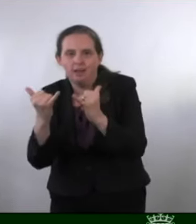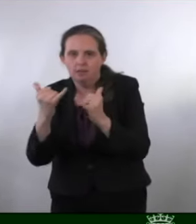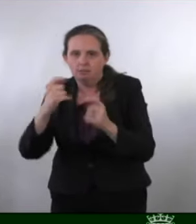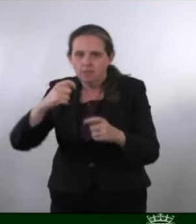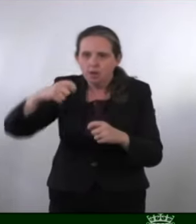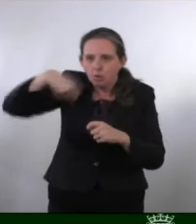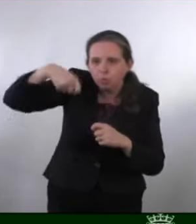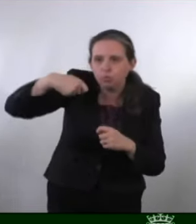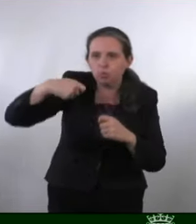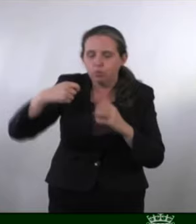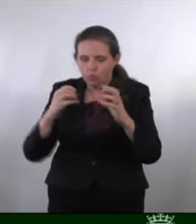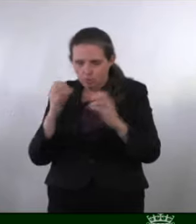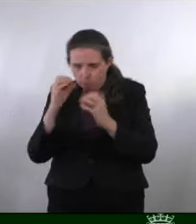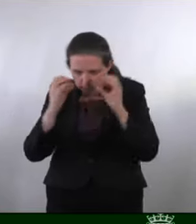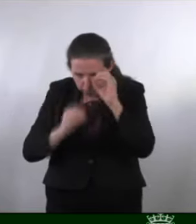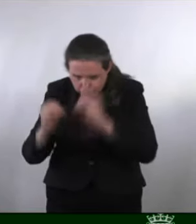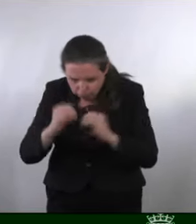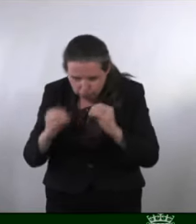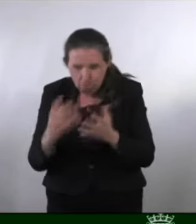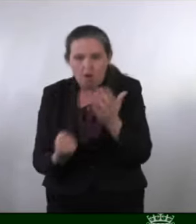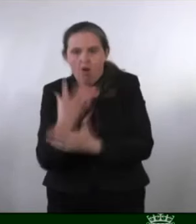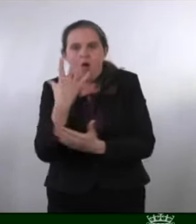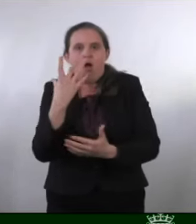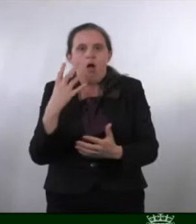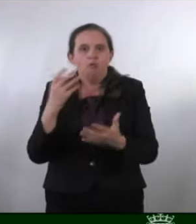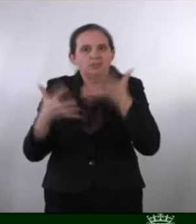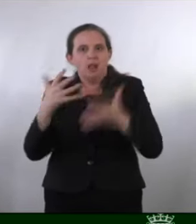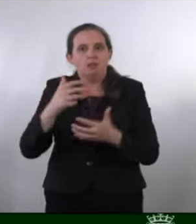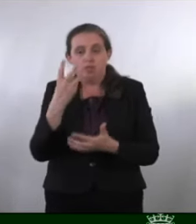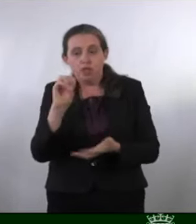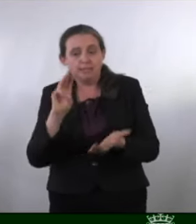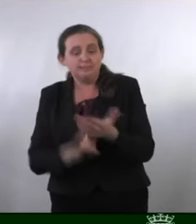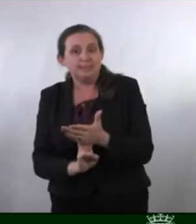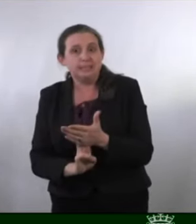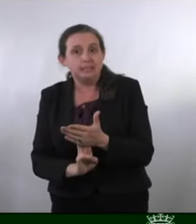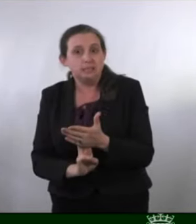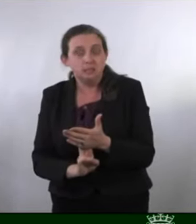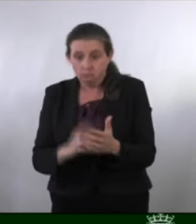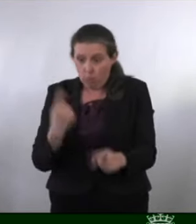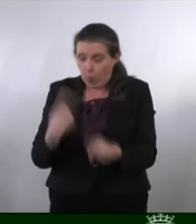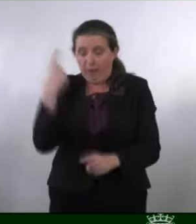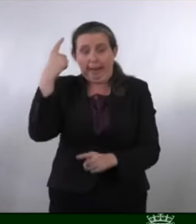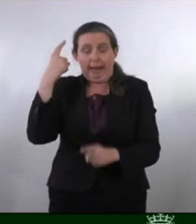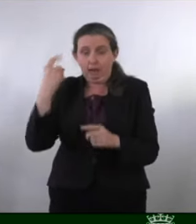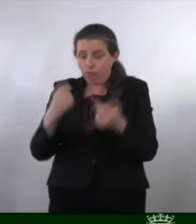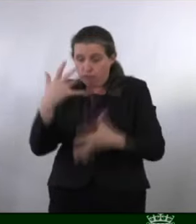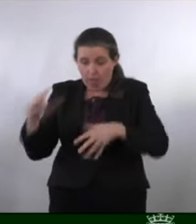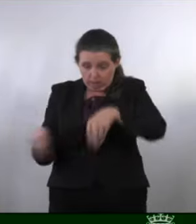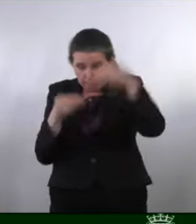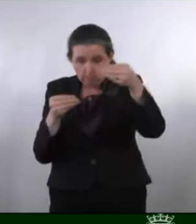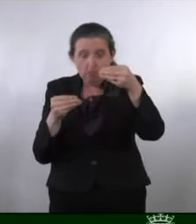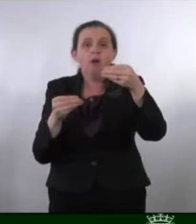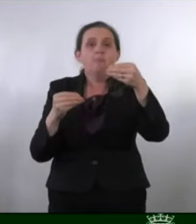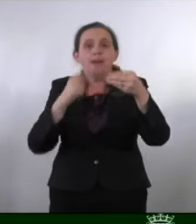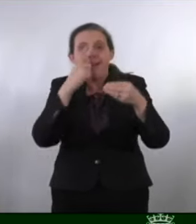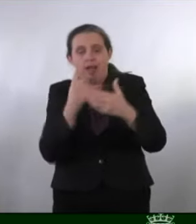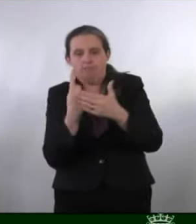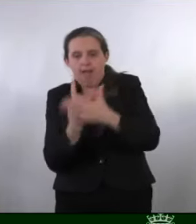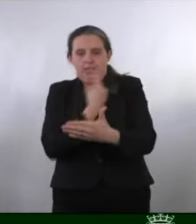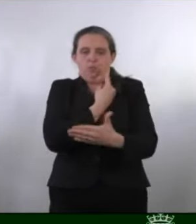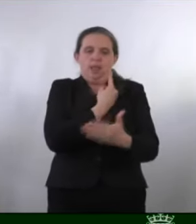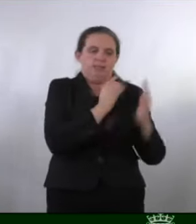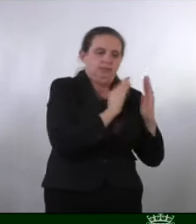results within 30 minutes to identify those without symptoms so they can isolate and avoid